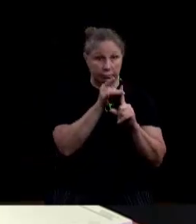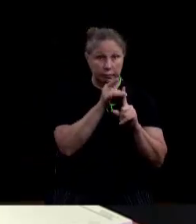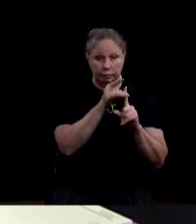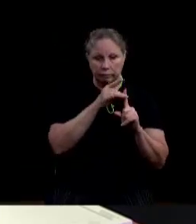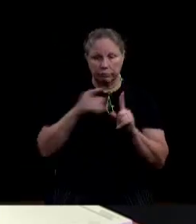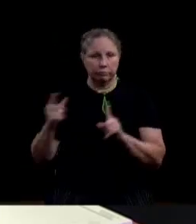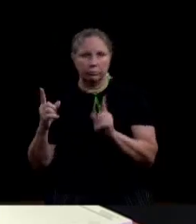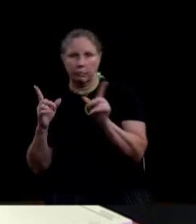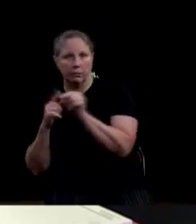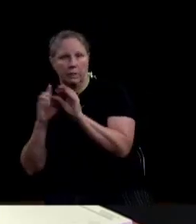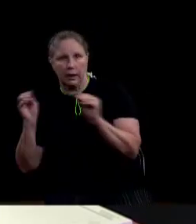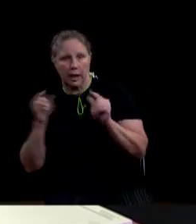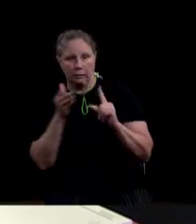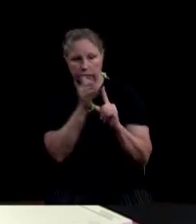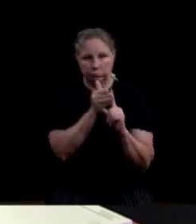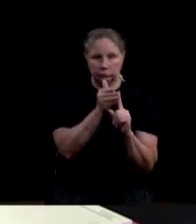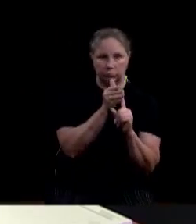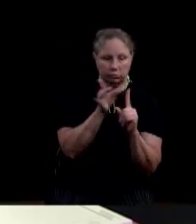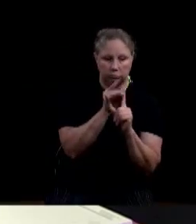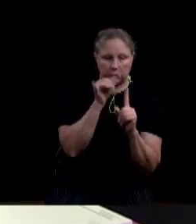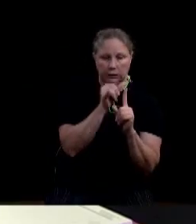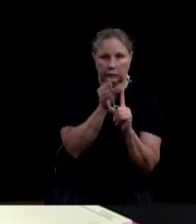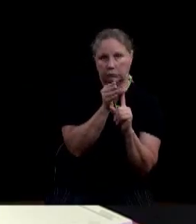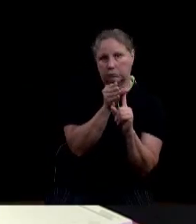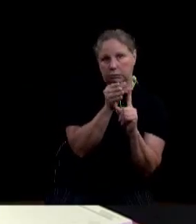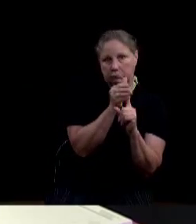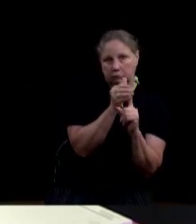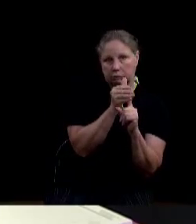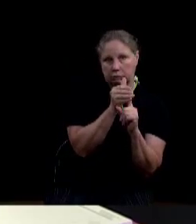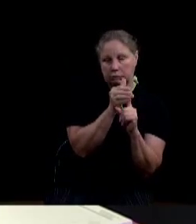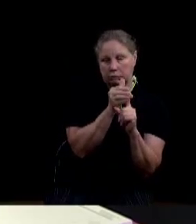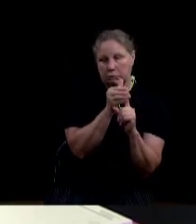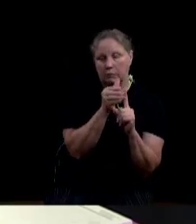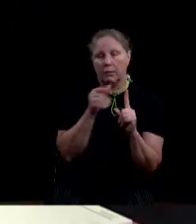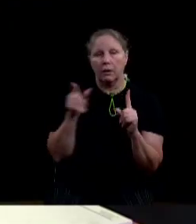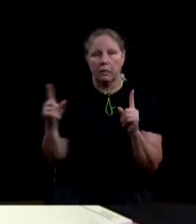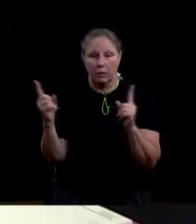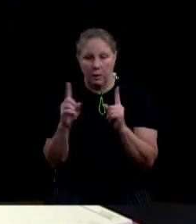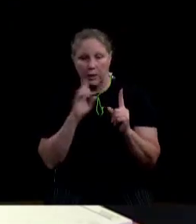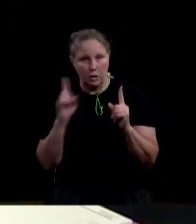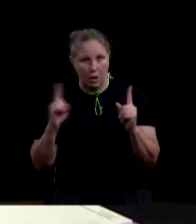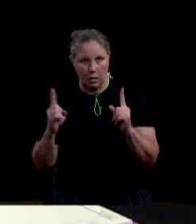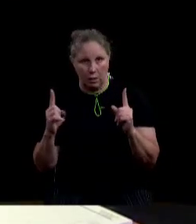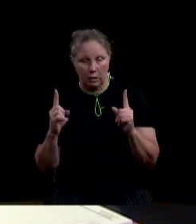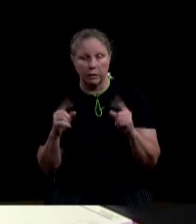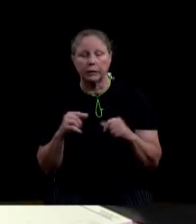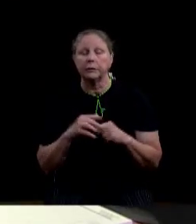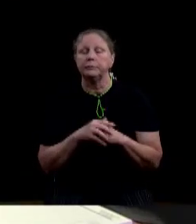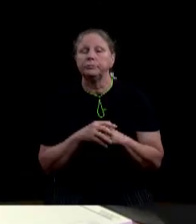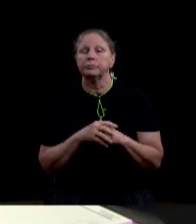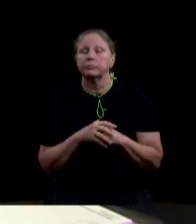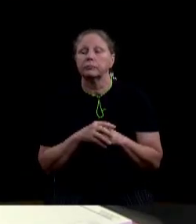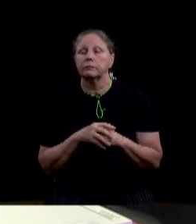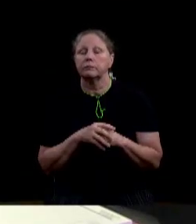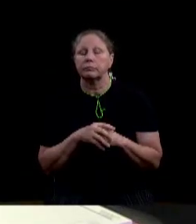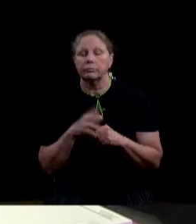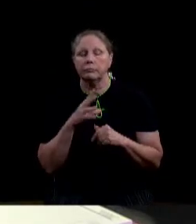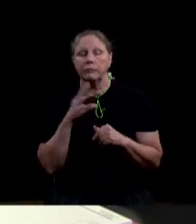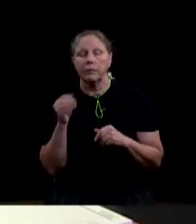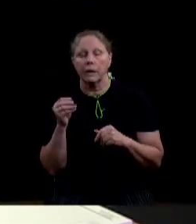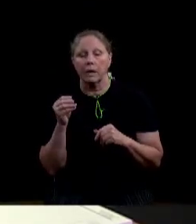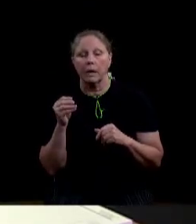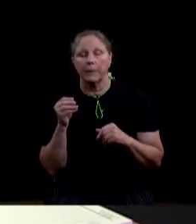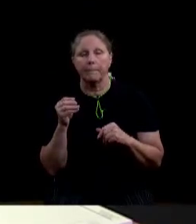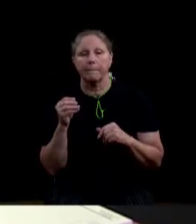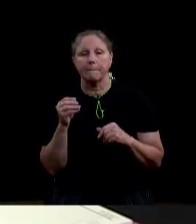who's facing the person infected. And that effectiveness is much